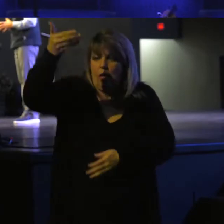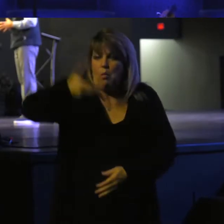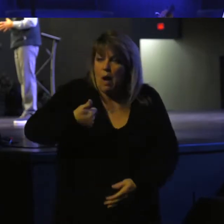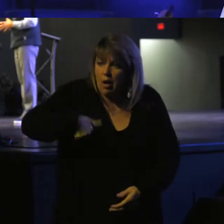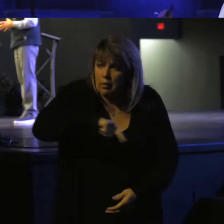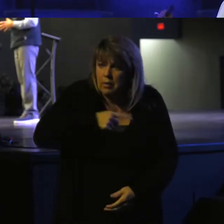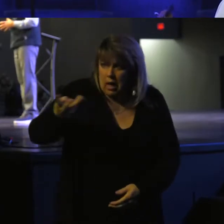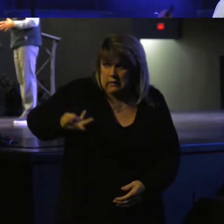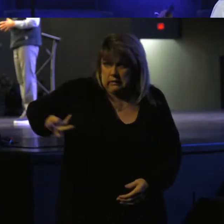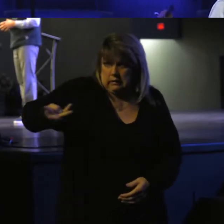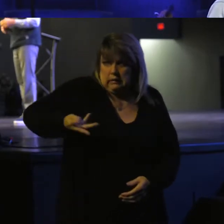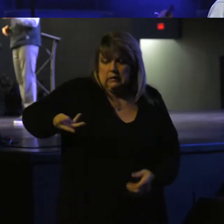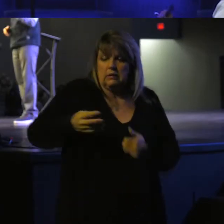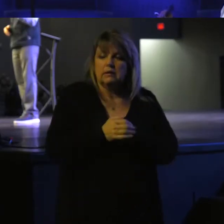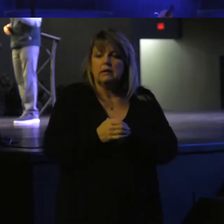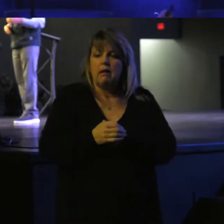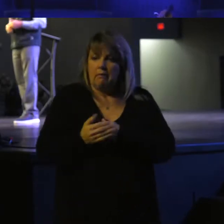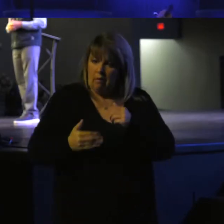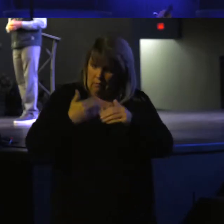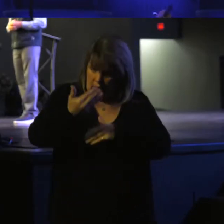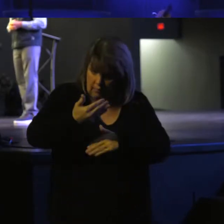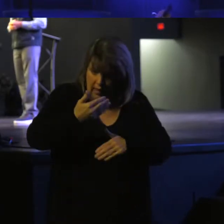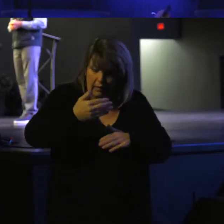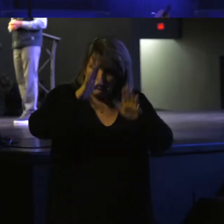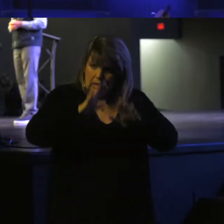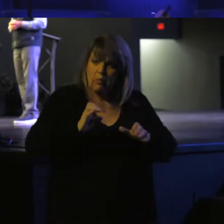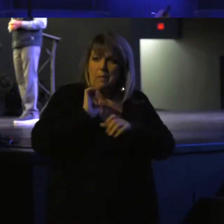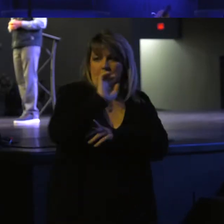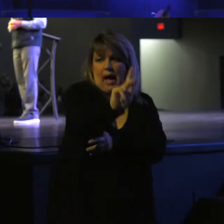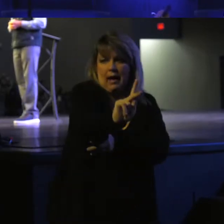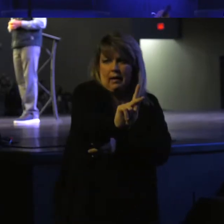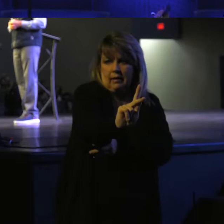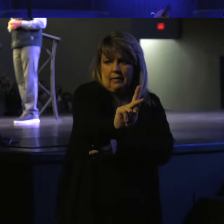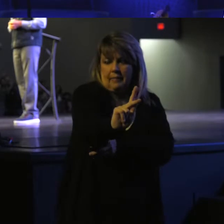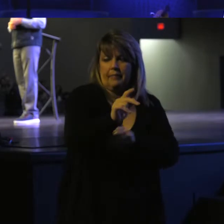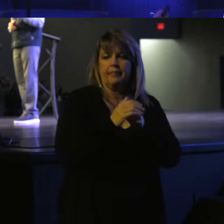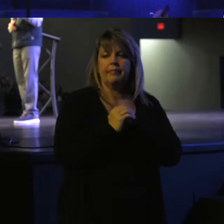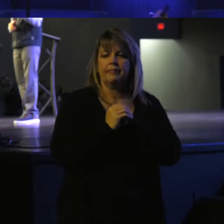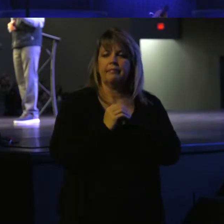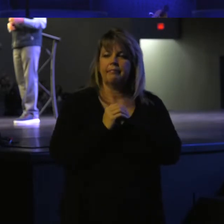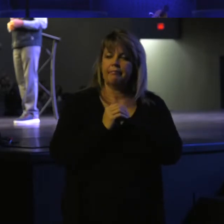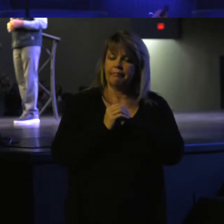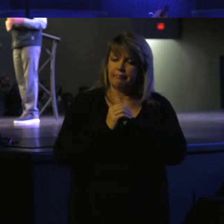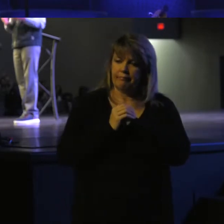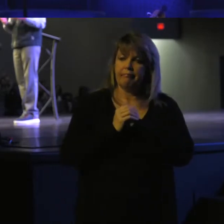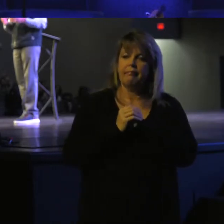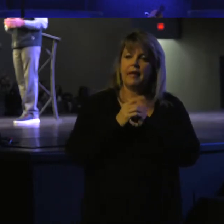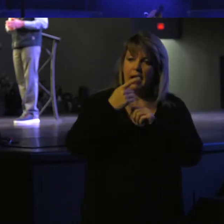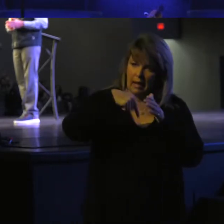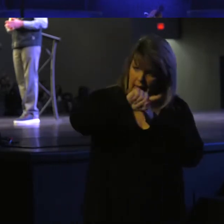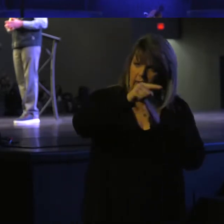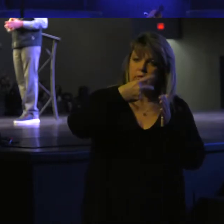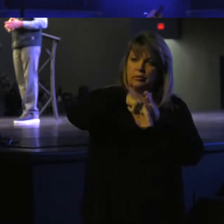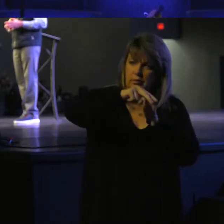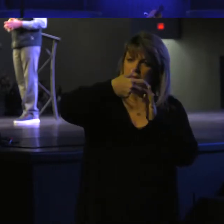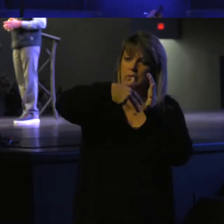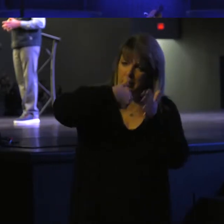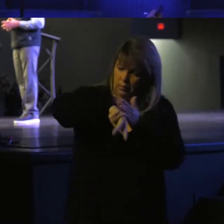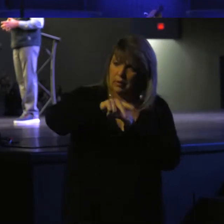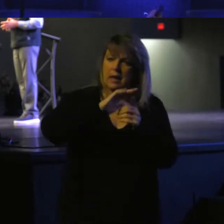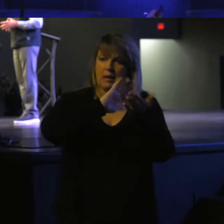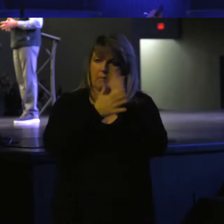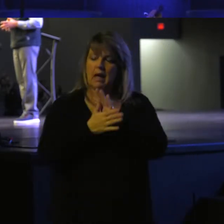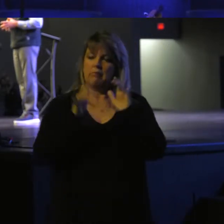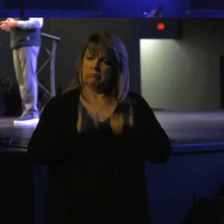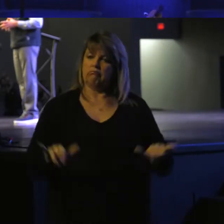us. And so the next Sunday, he took us back. And the Sunday after that, and it became the